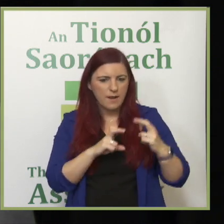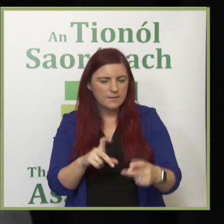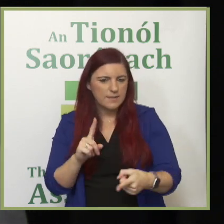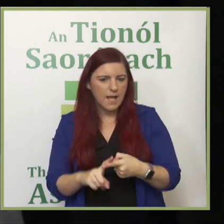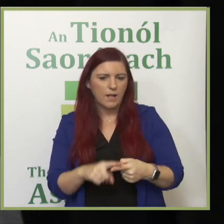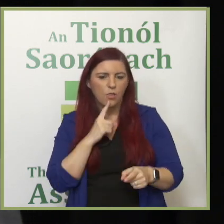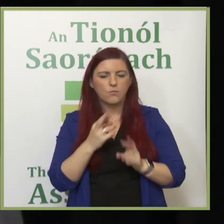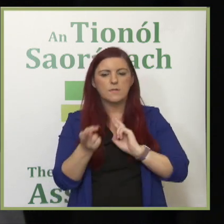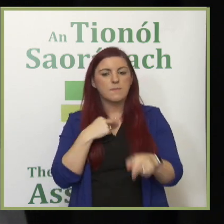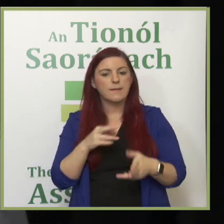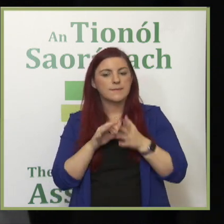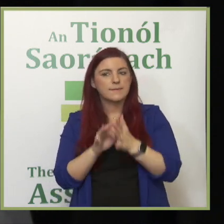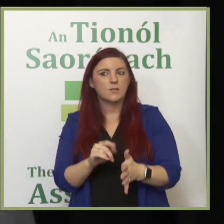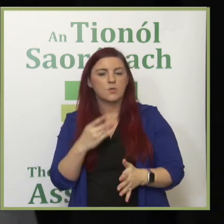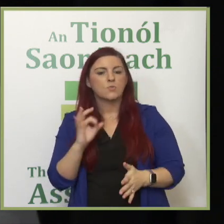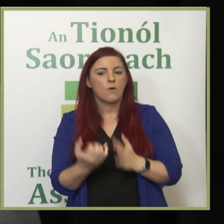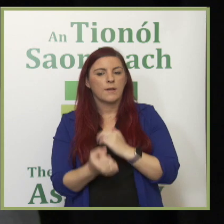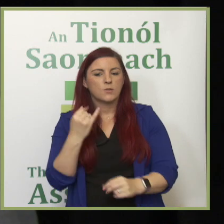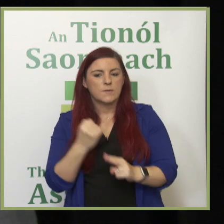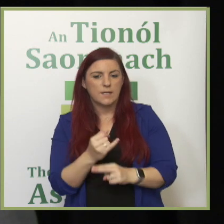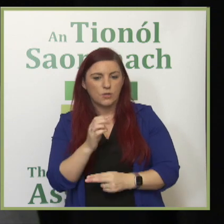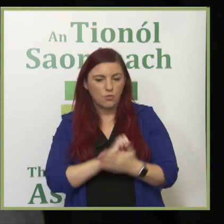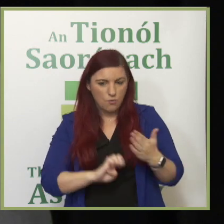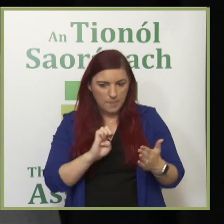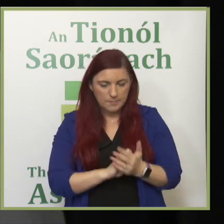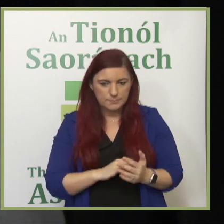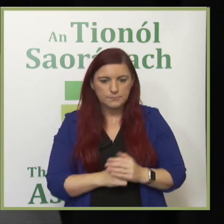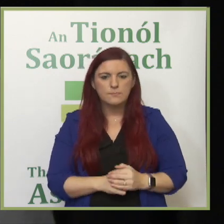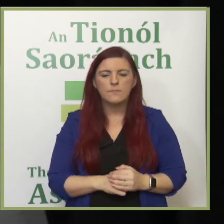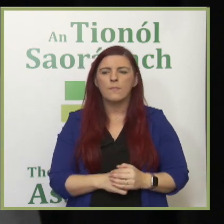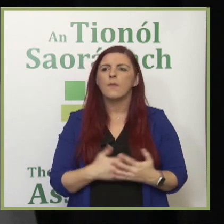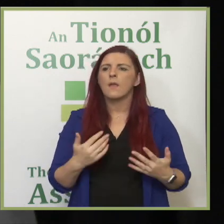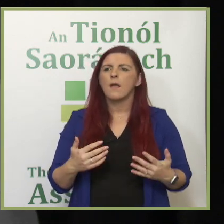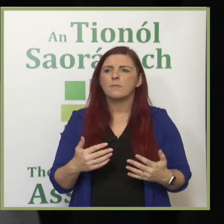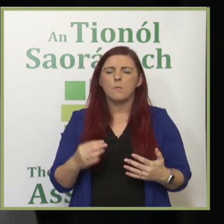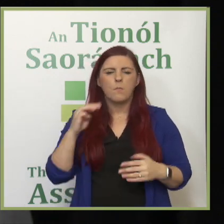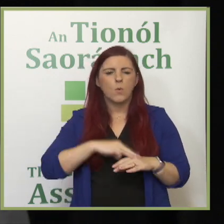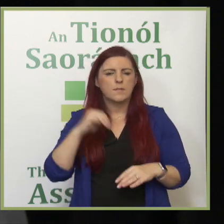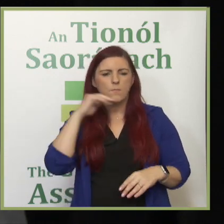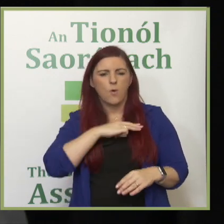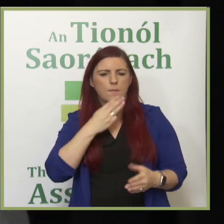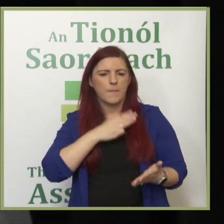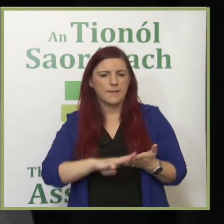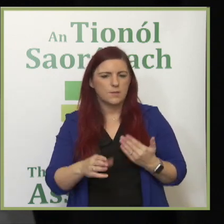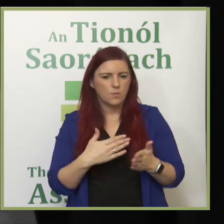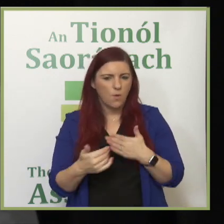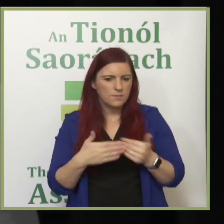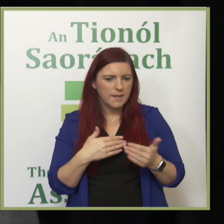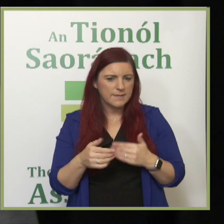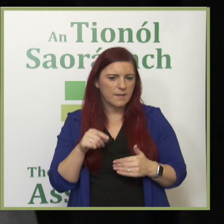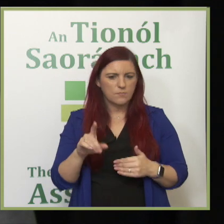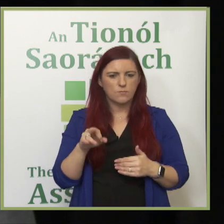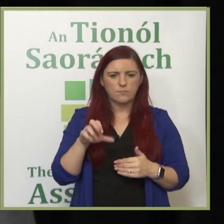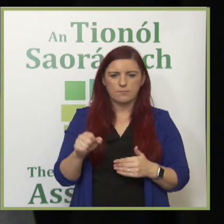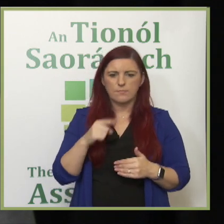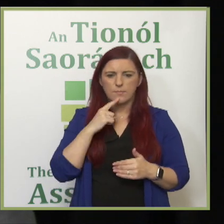guide to drug problems in Europe. Our main headline message is that drug supply and use have both begun to bounce